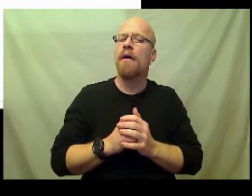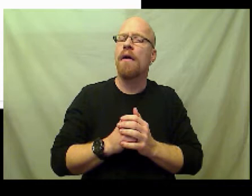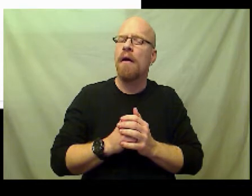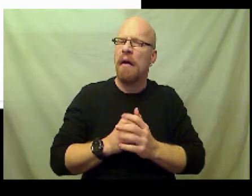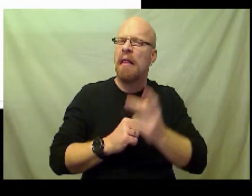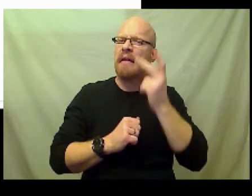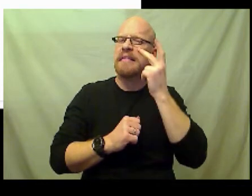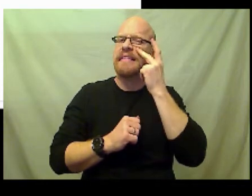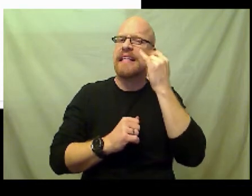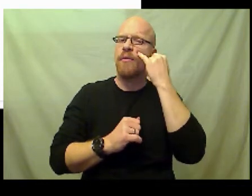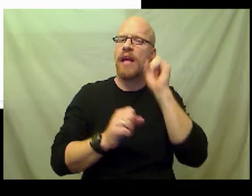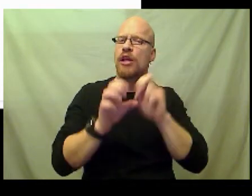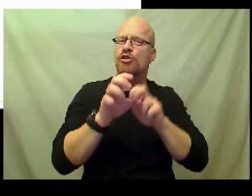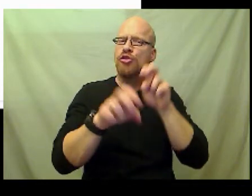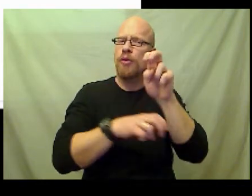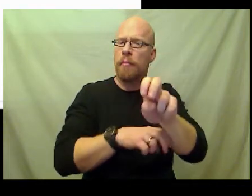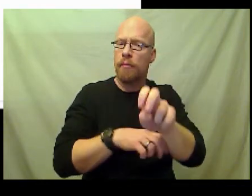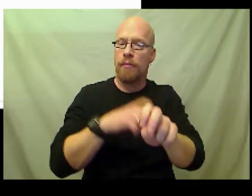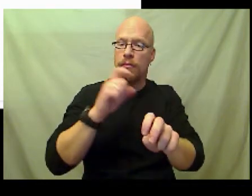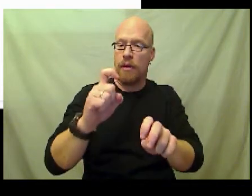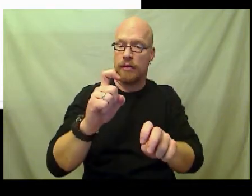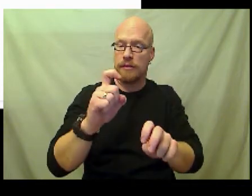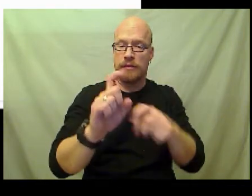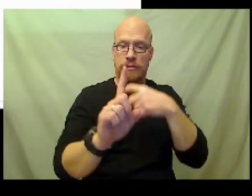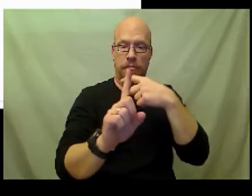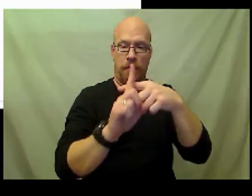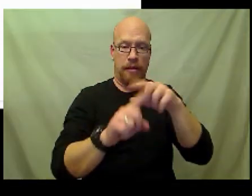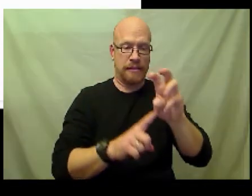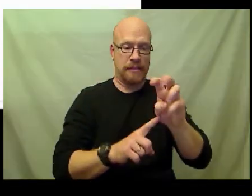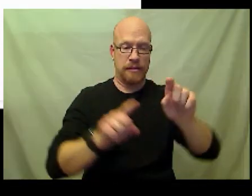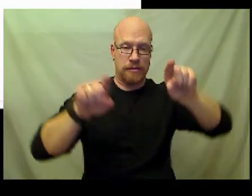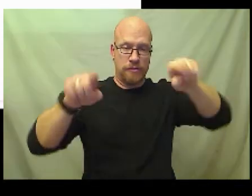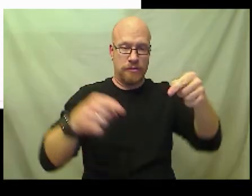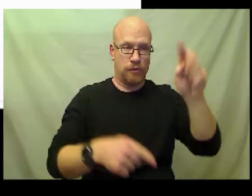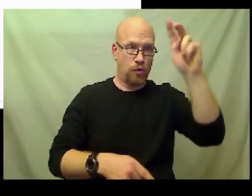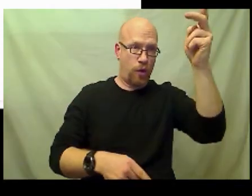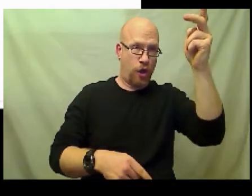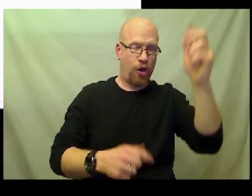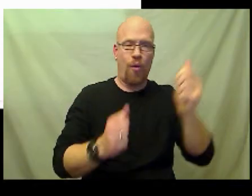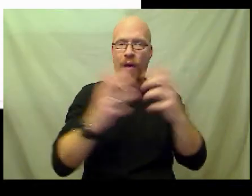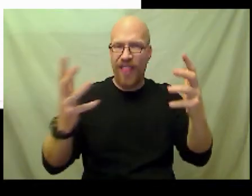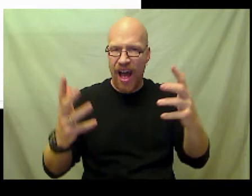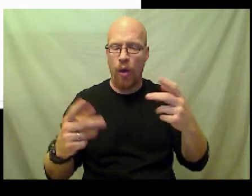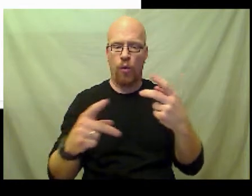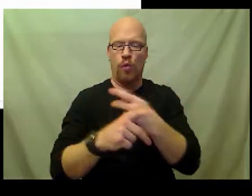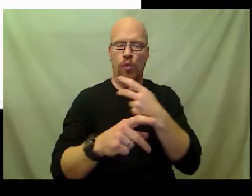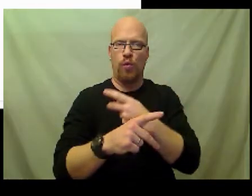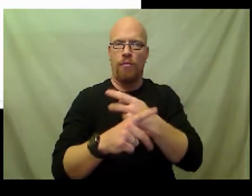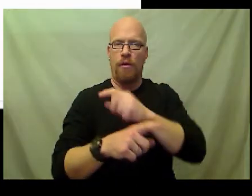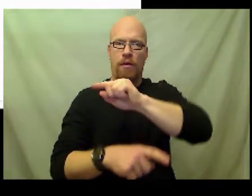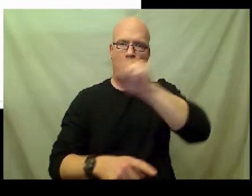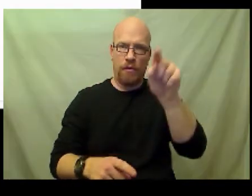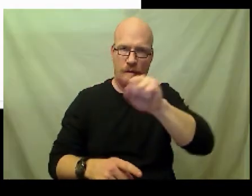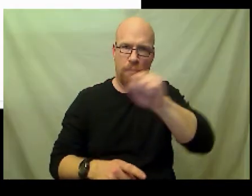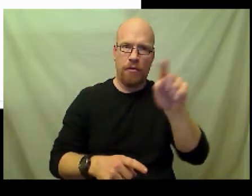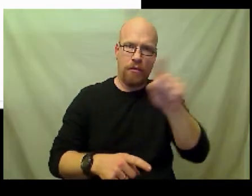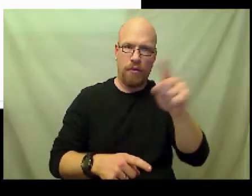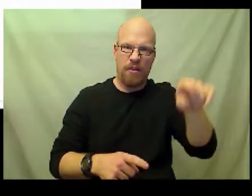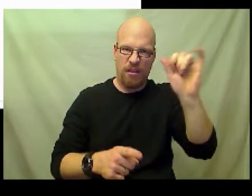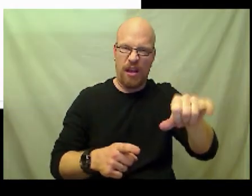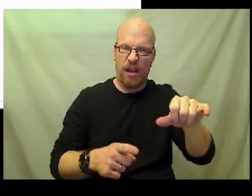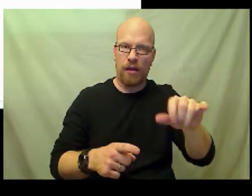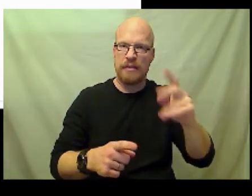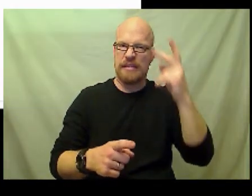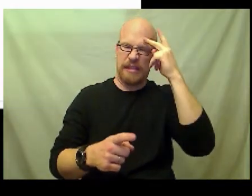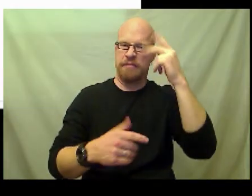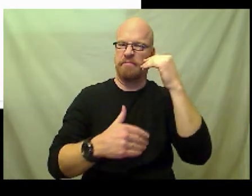5. Now let's see if we can move where we have x plus 6 squared. I'll see if we